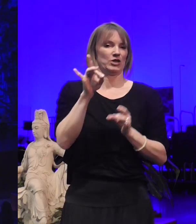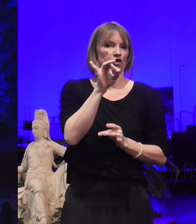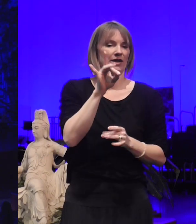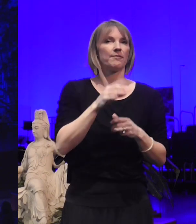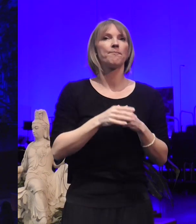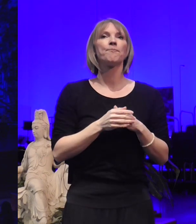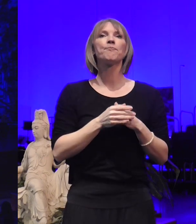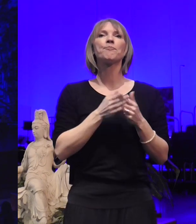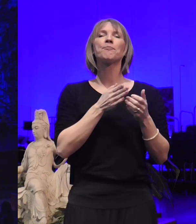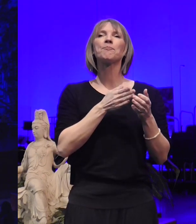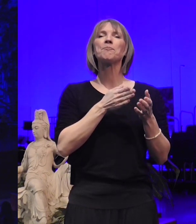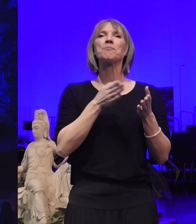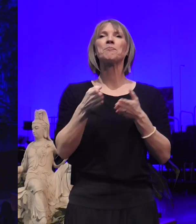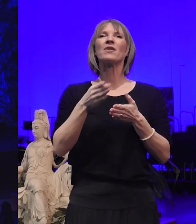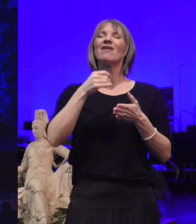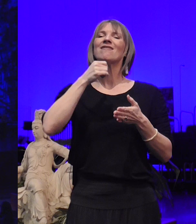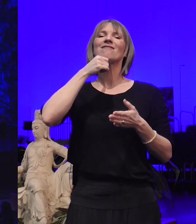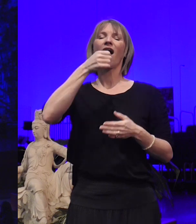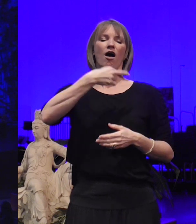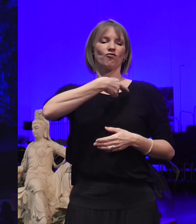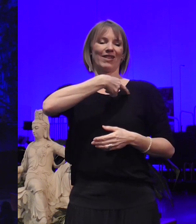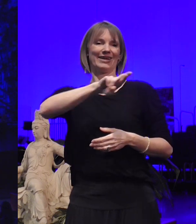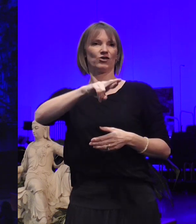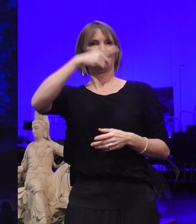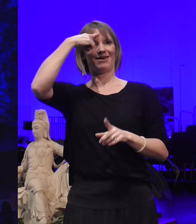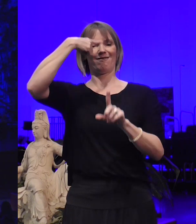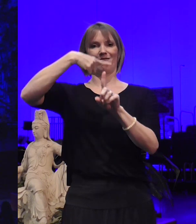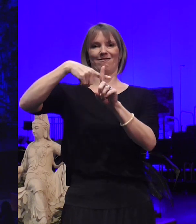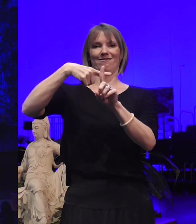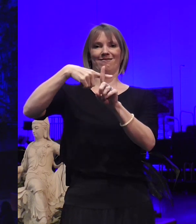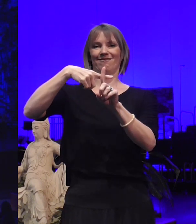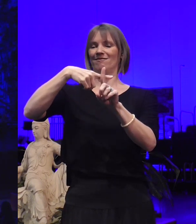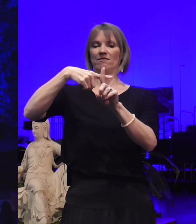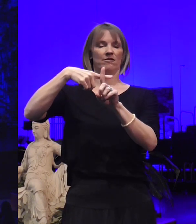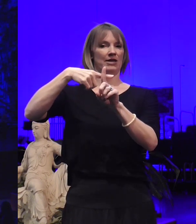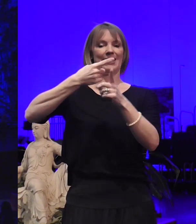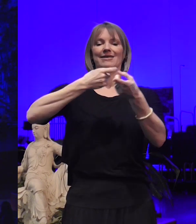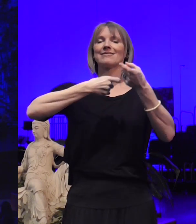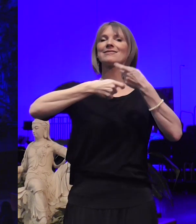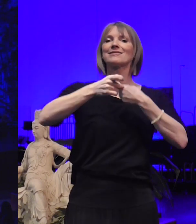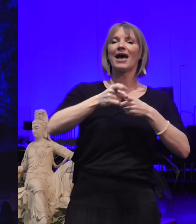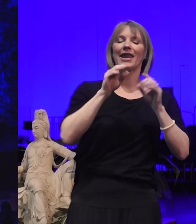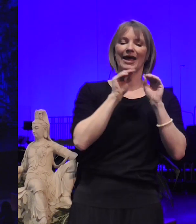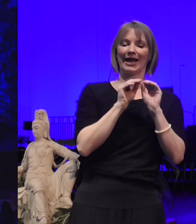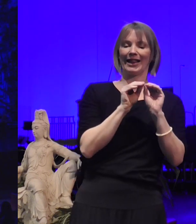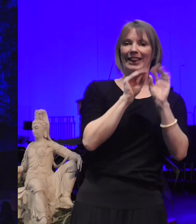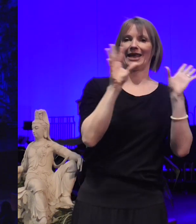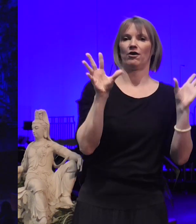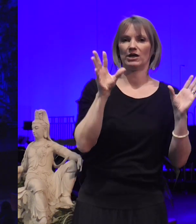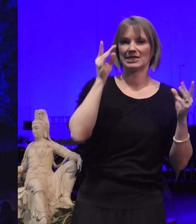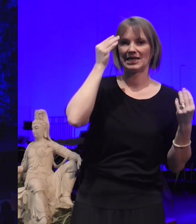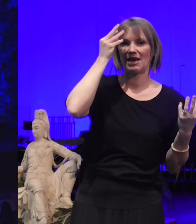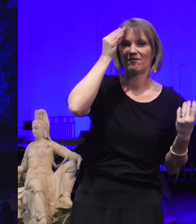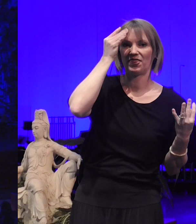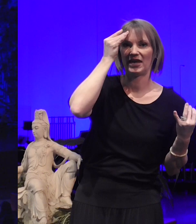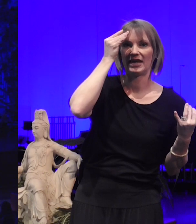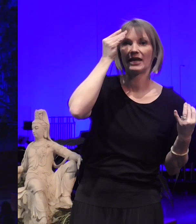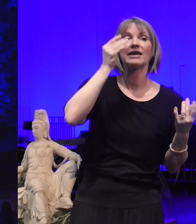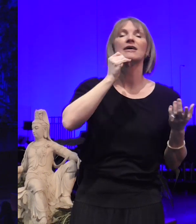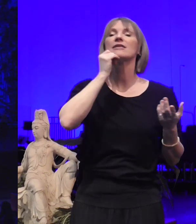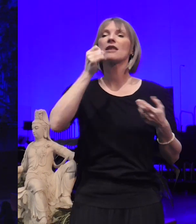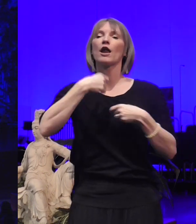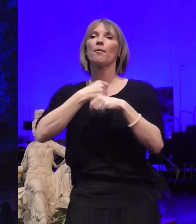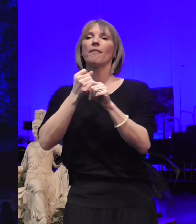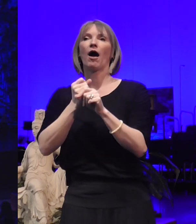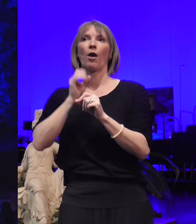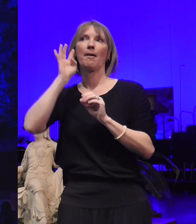so much a religion of positive thinking, but of clarity of thinking. It's not about